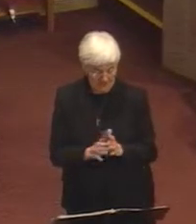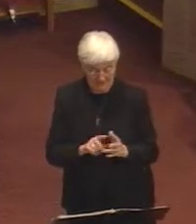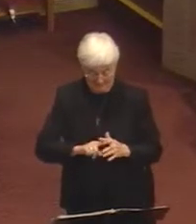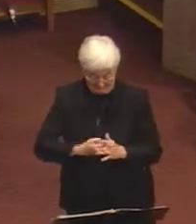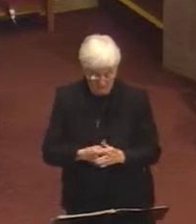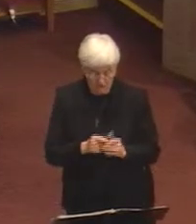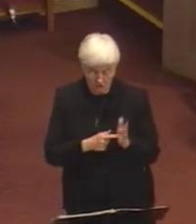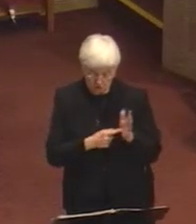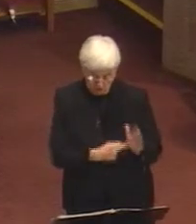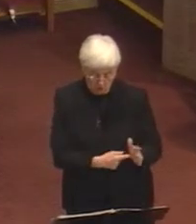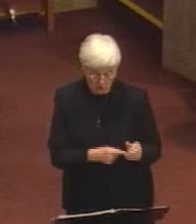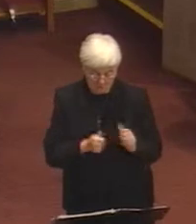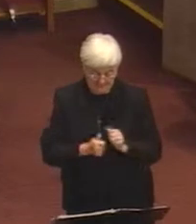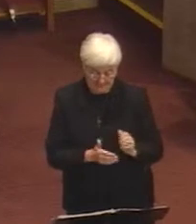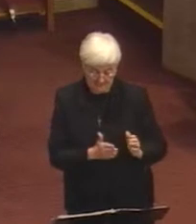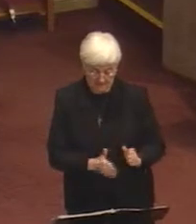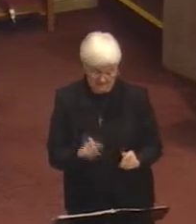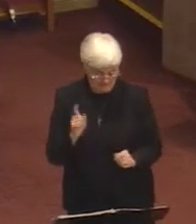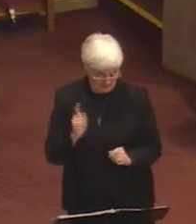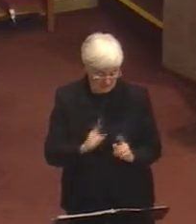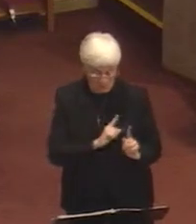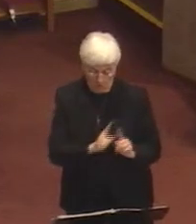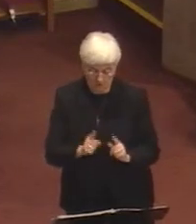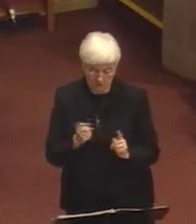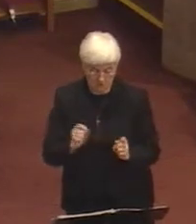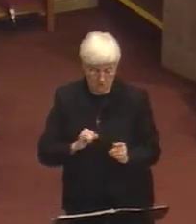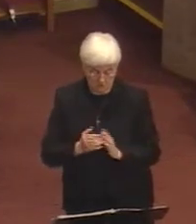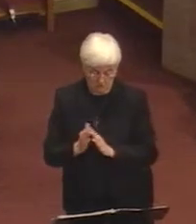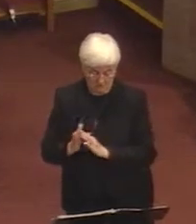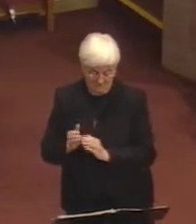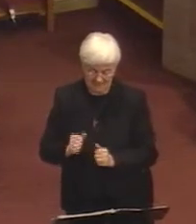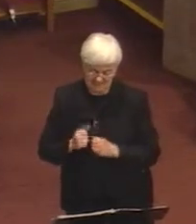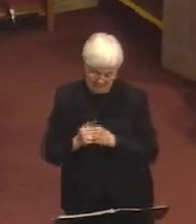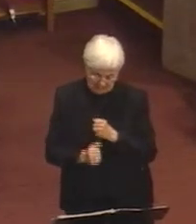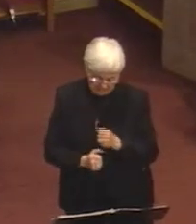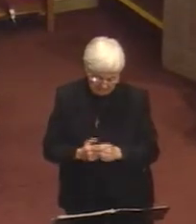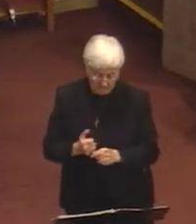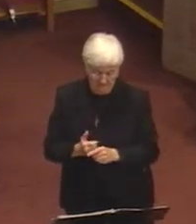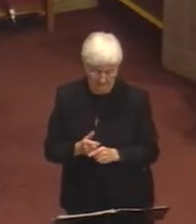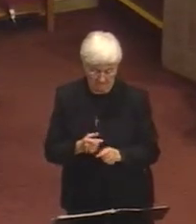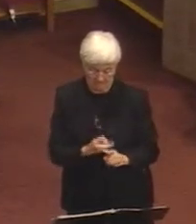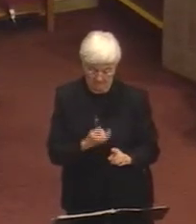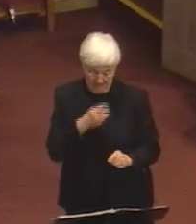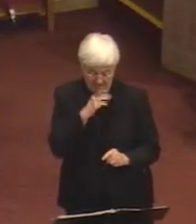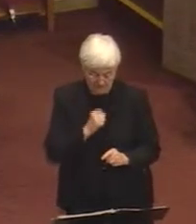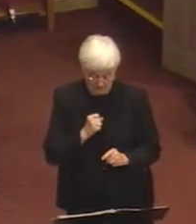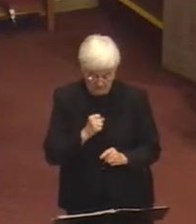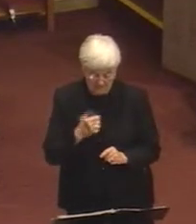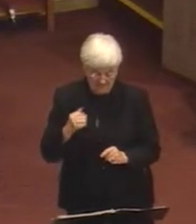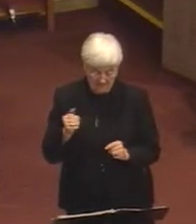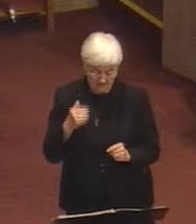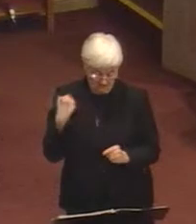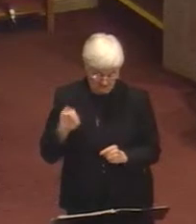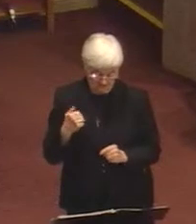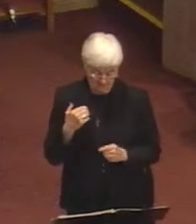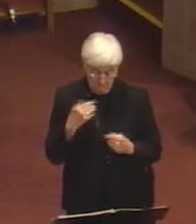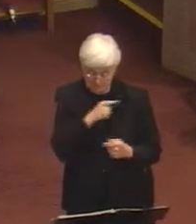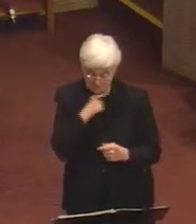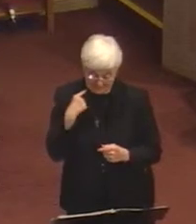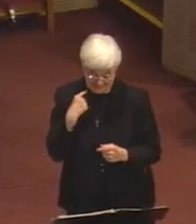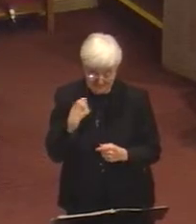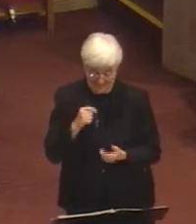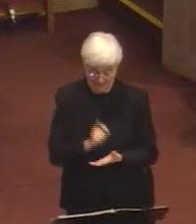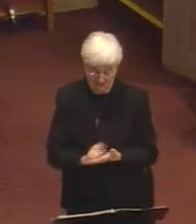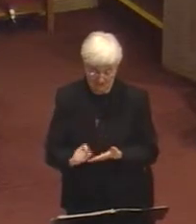Jesus began to show his disciples that he must go to Jerusalem and suffer greatly from the elders, the chief priests, and